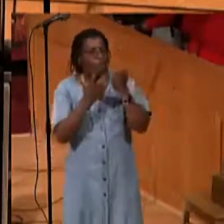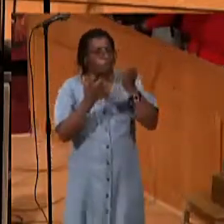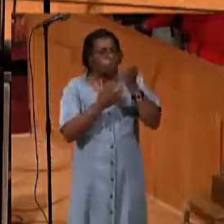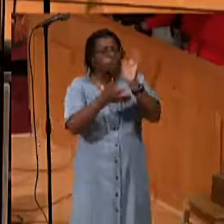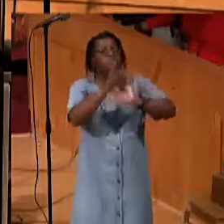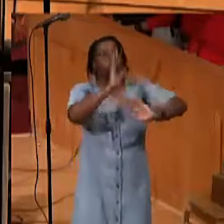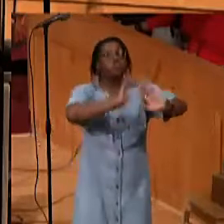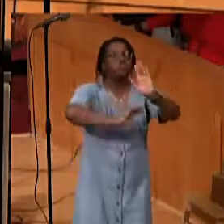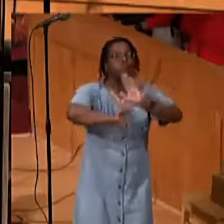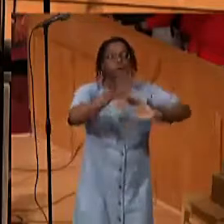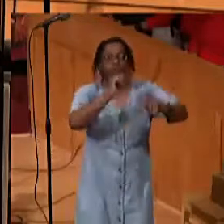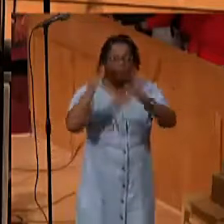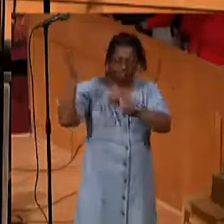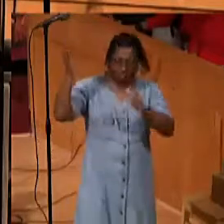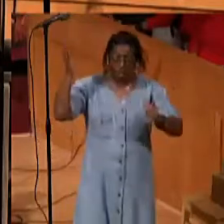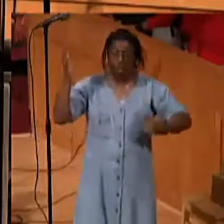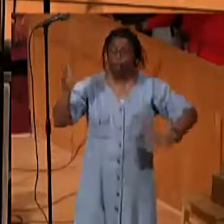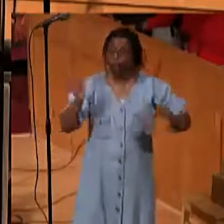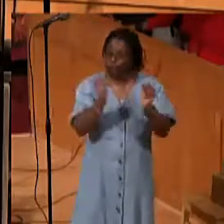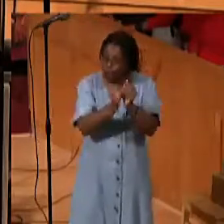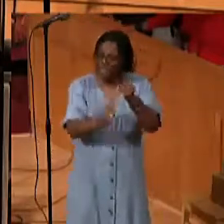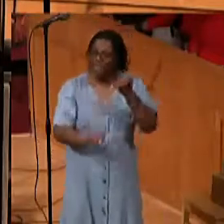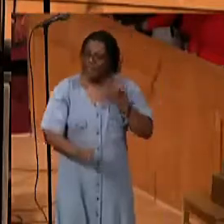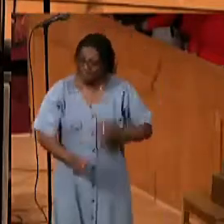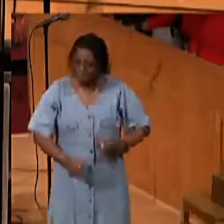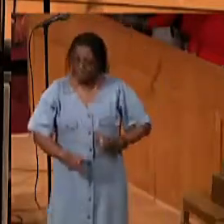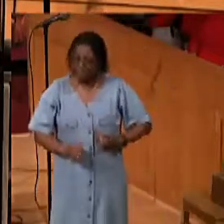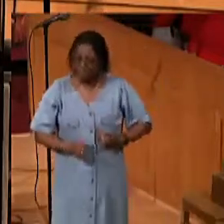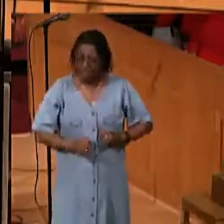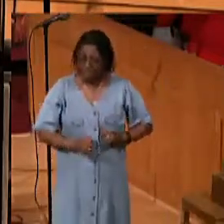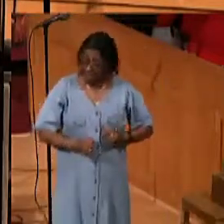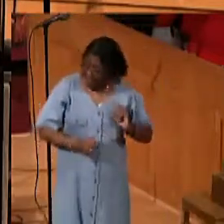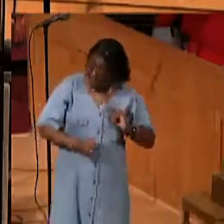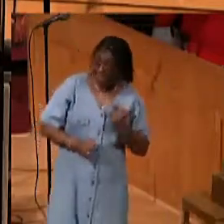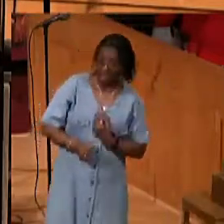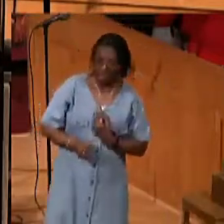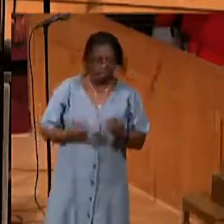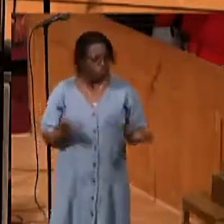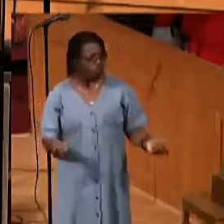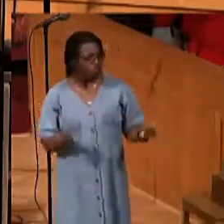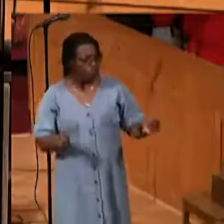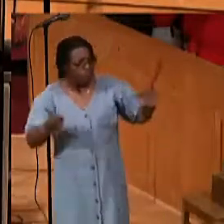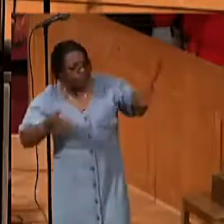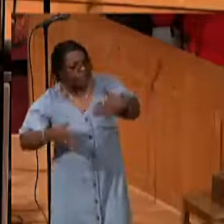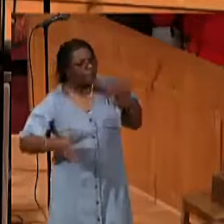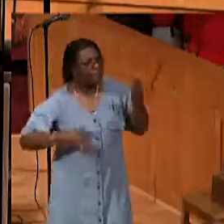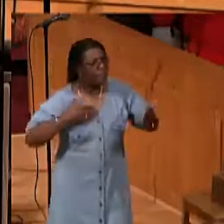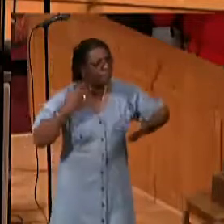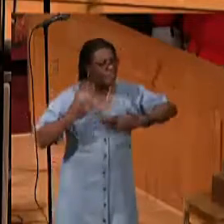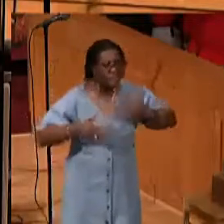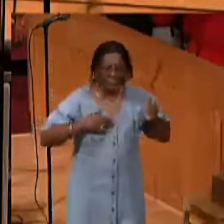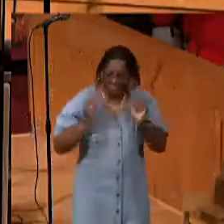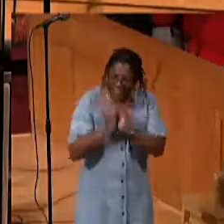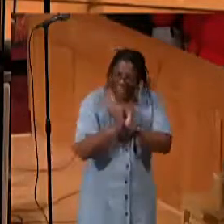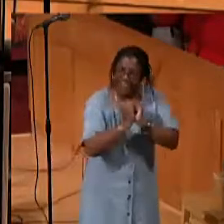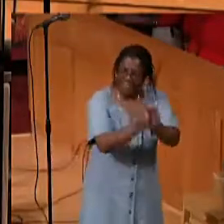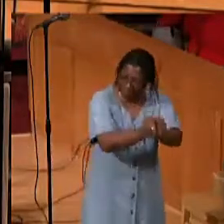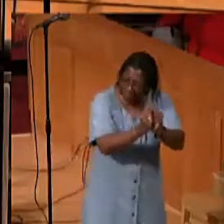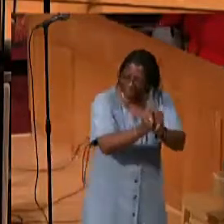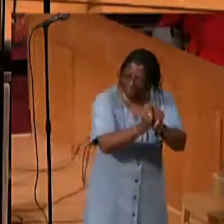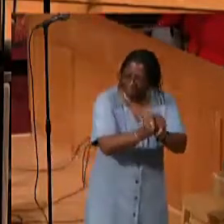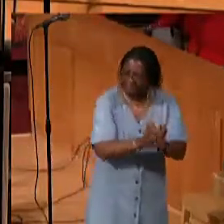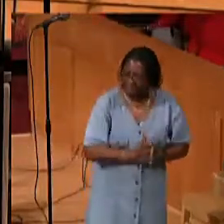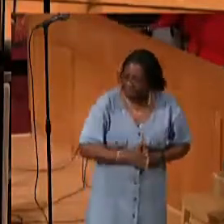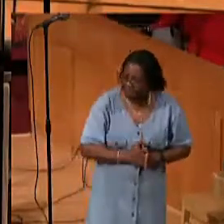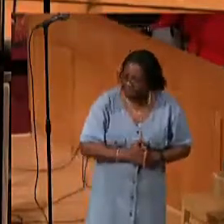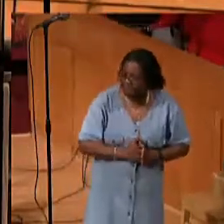magnify the Lord. And let us, how long? Together, amen.